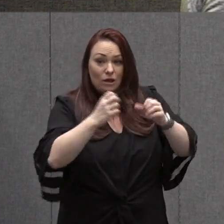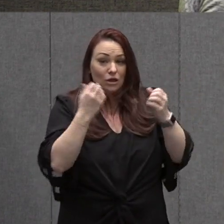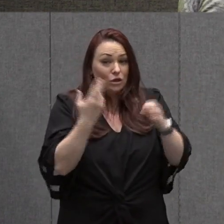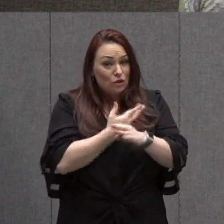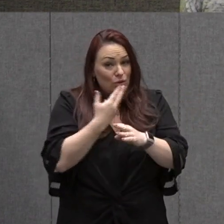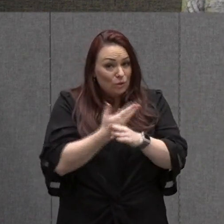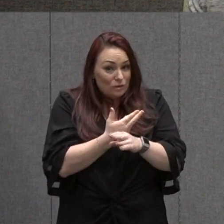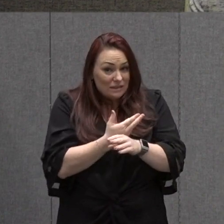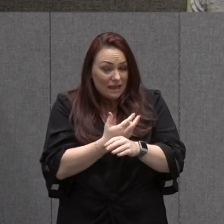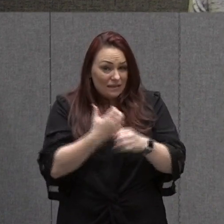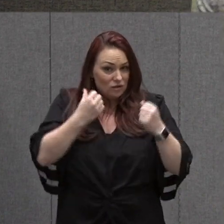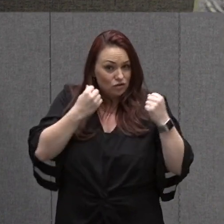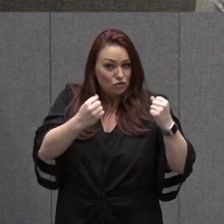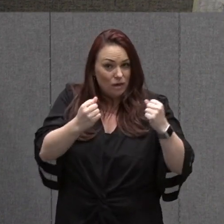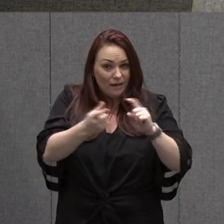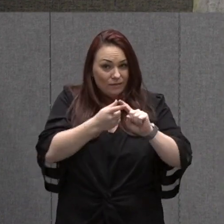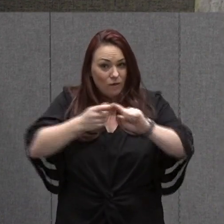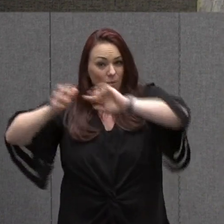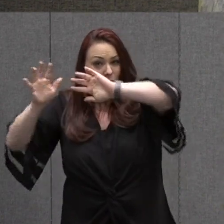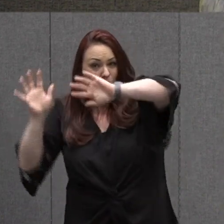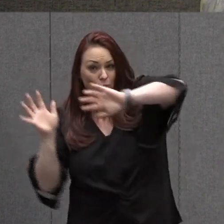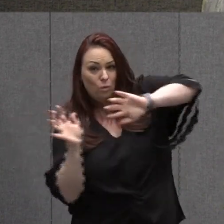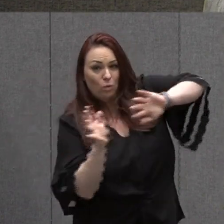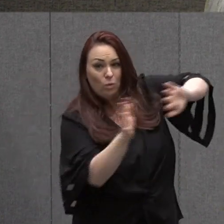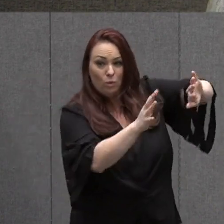power of the wind.